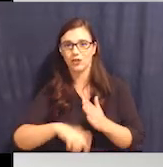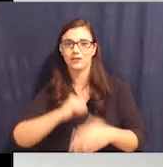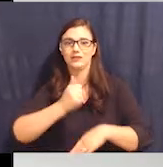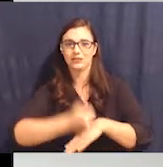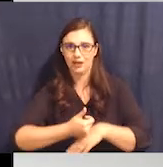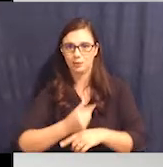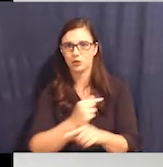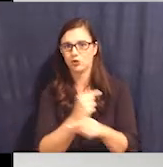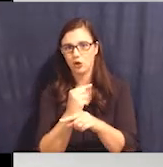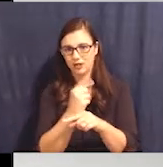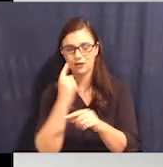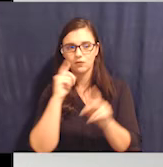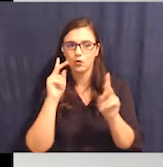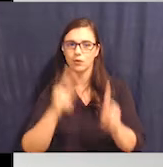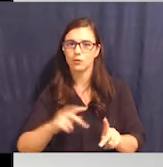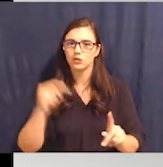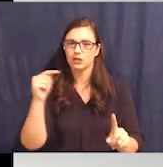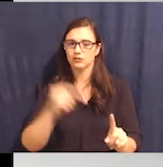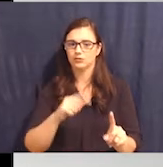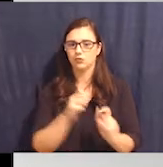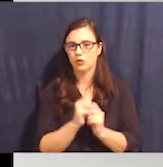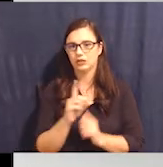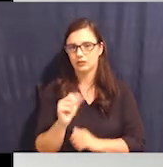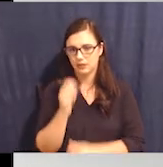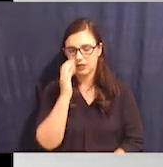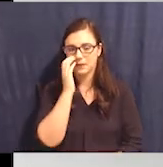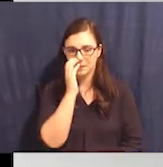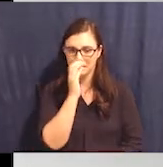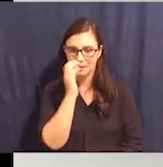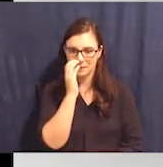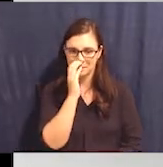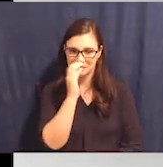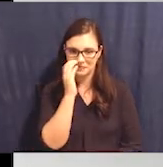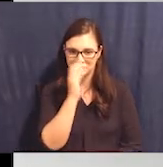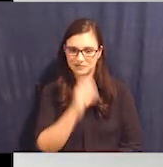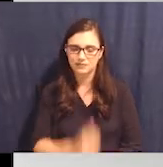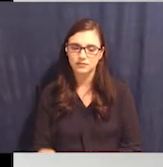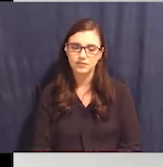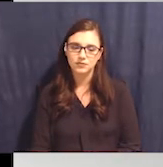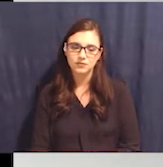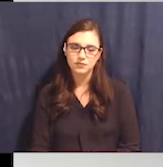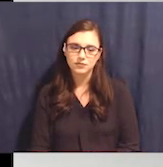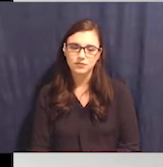establishing guardian for a person with disabilities.